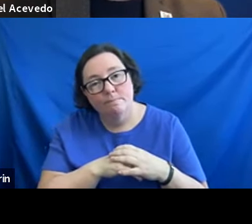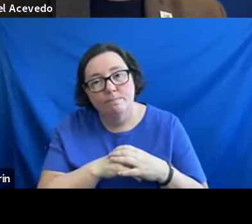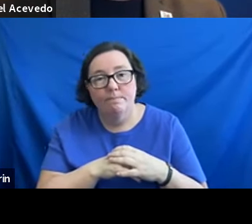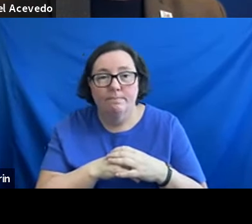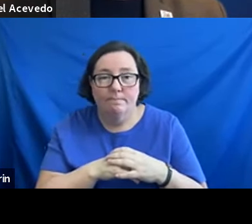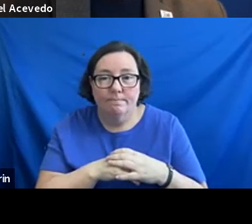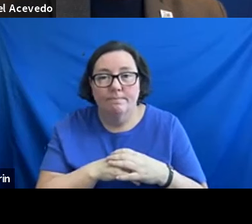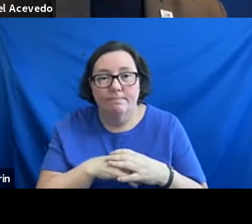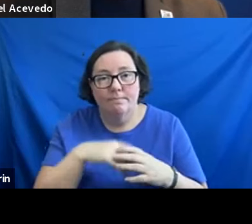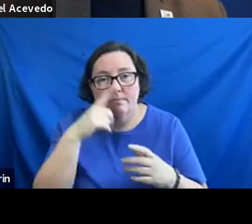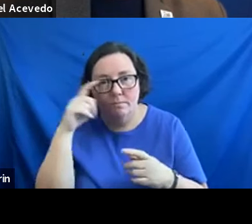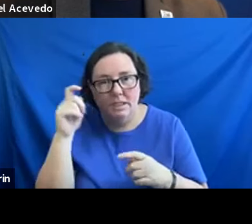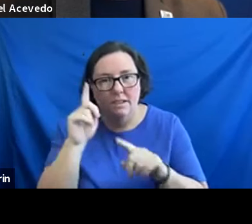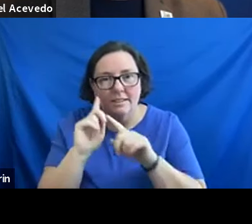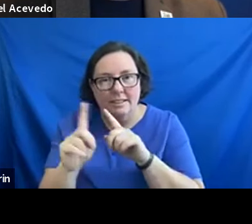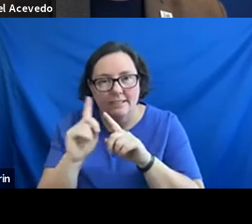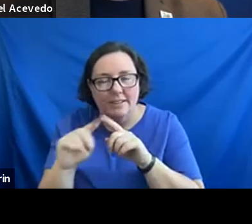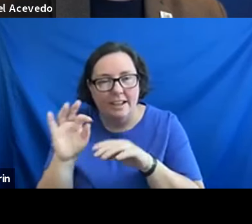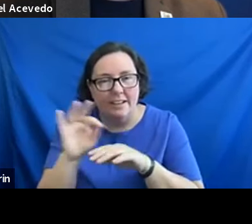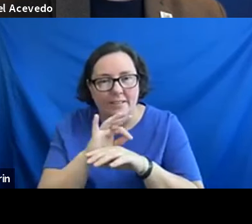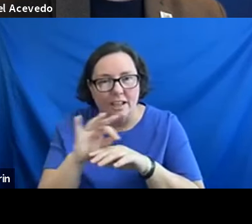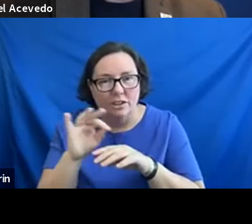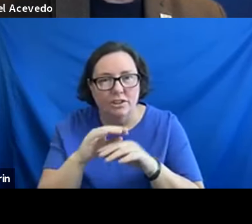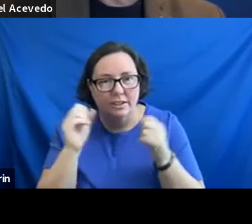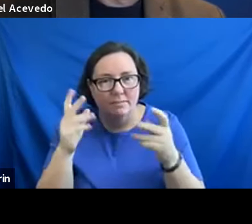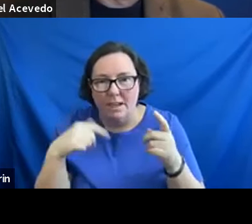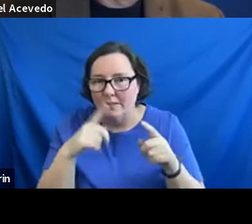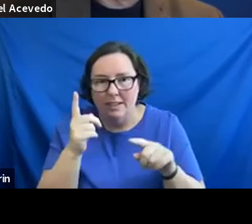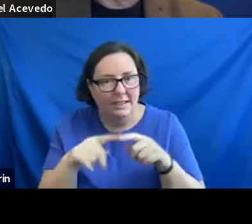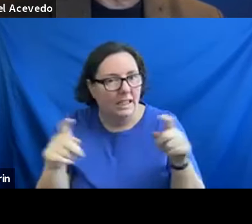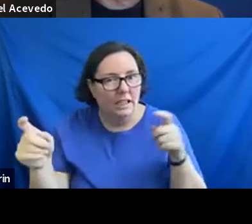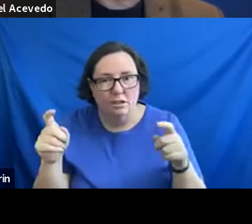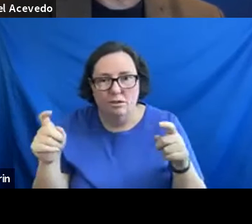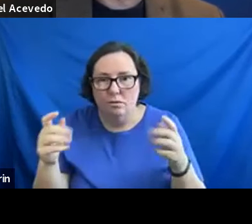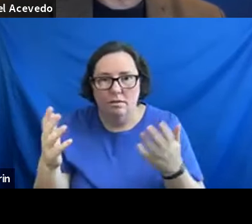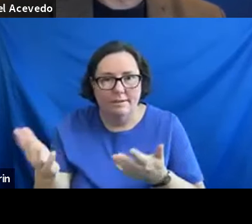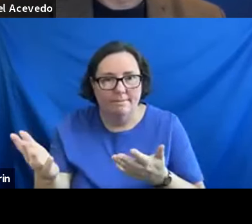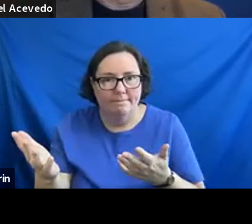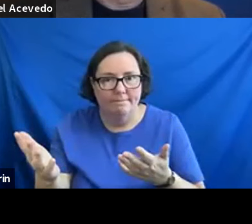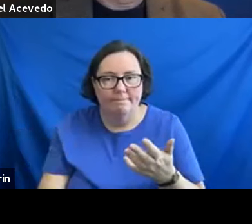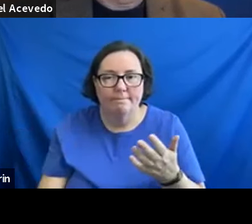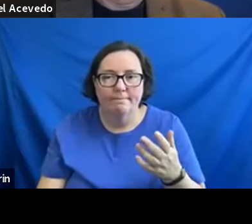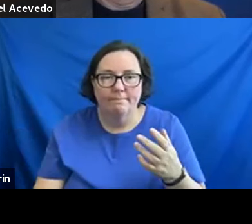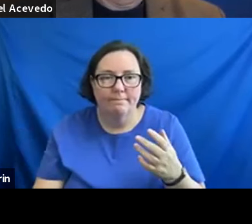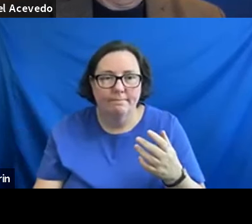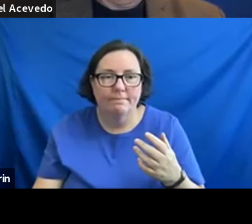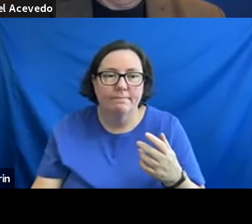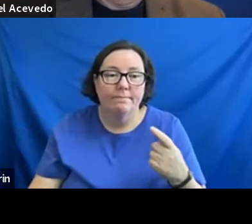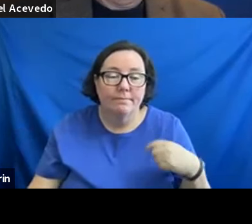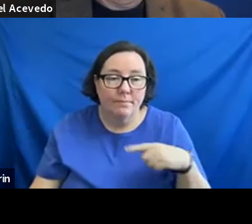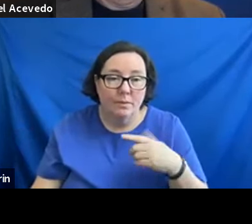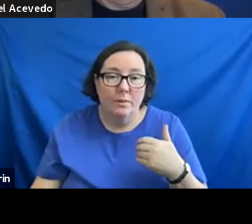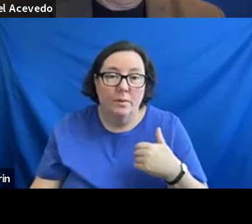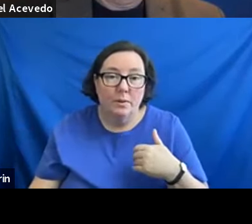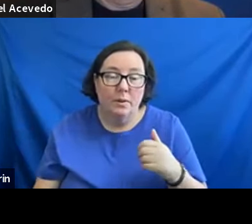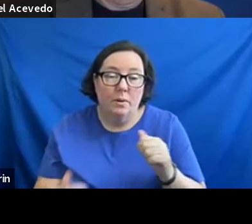because of factors that, you know, many of us have no control over, we have, with